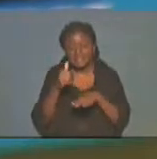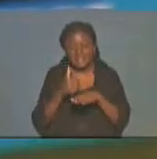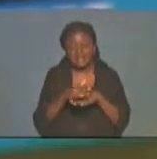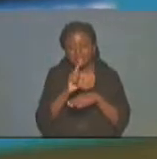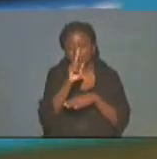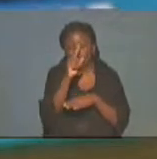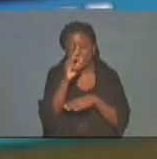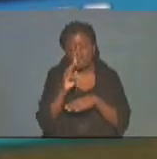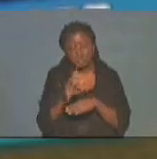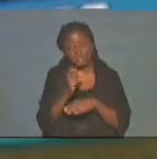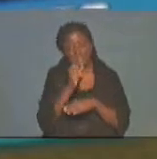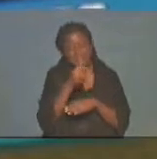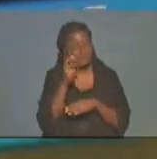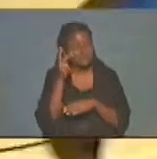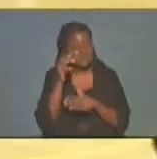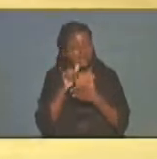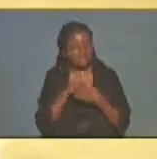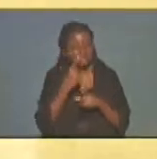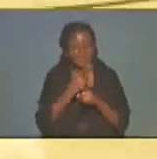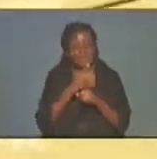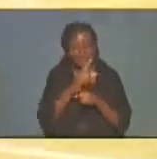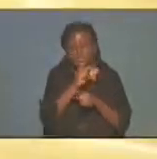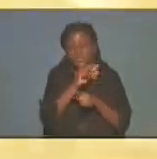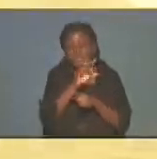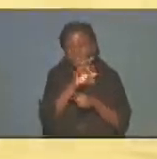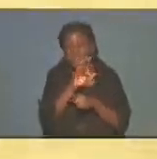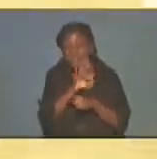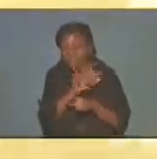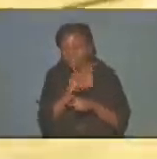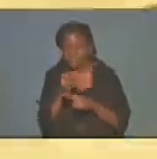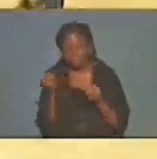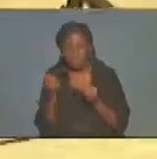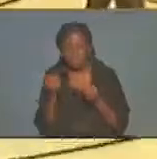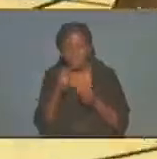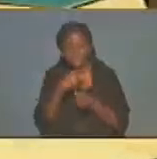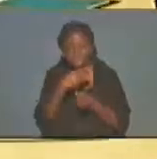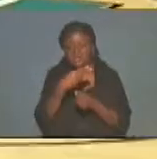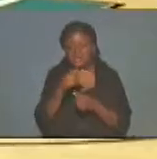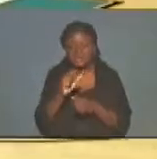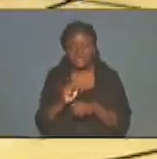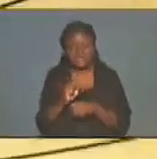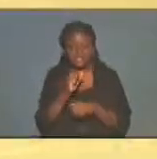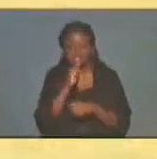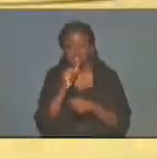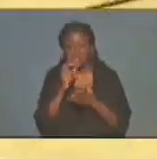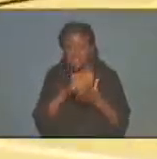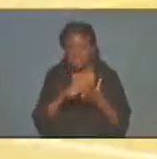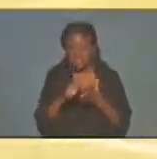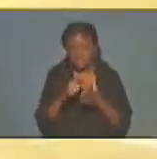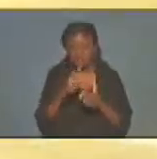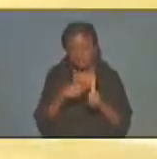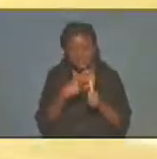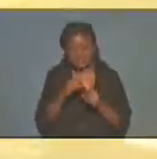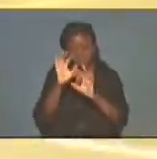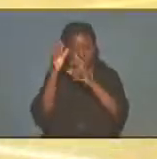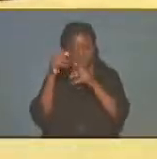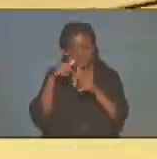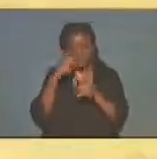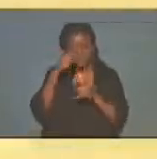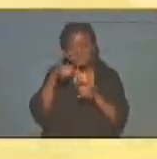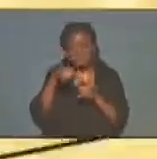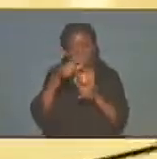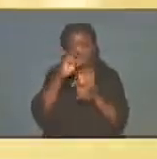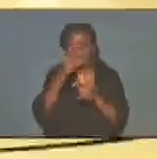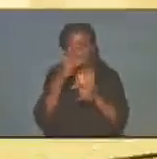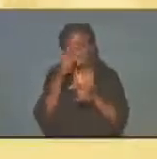Yes, you heard that right, 27-0. GHS would not score their first basket until midway through the second quarter. CC Sweeting would